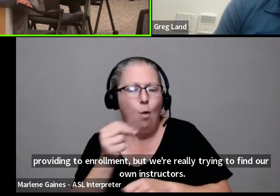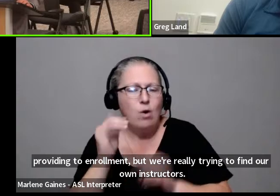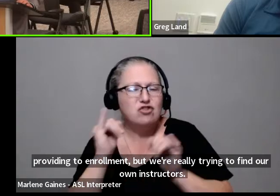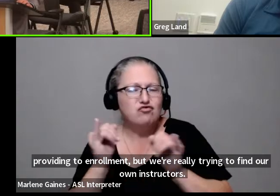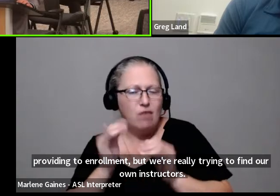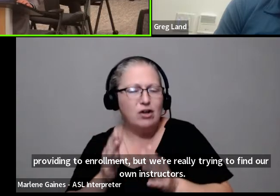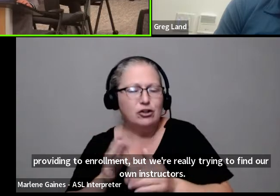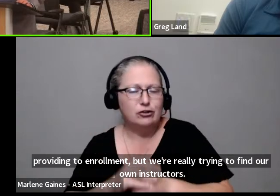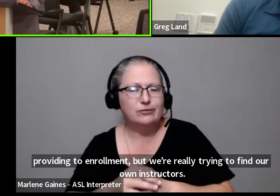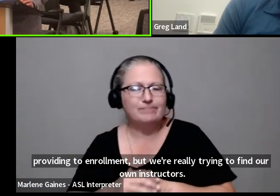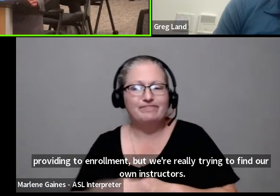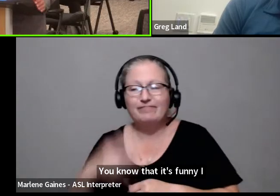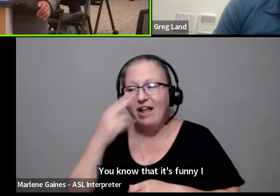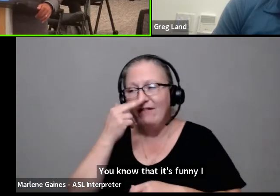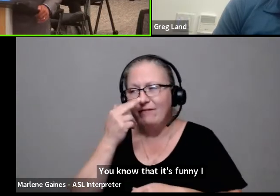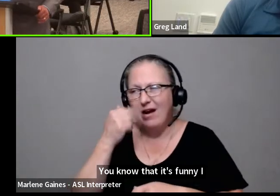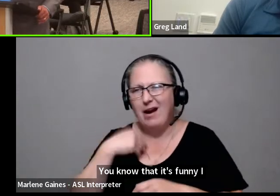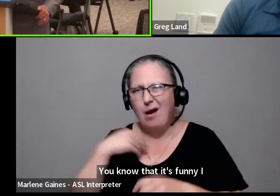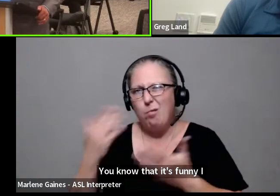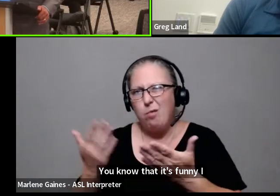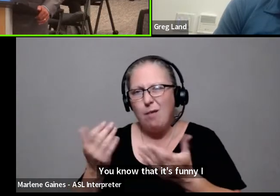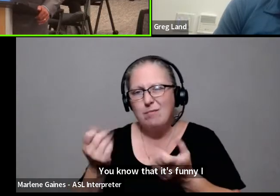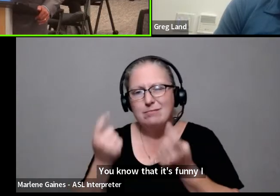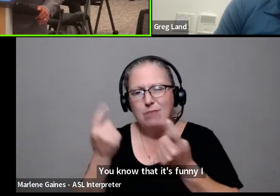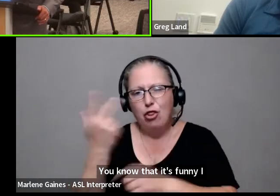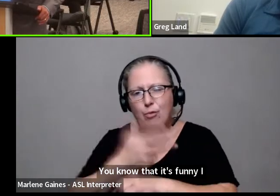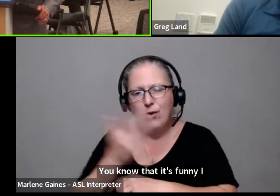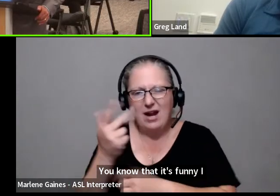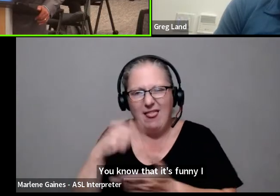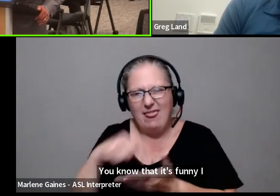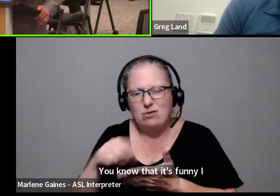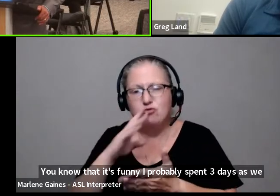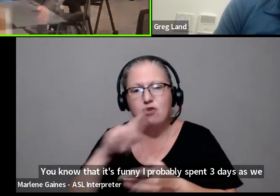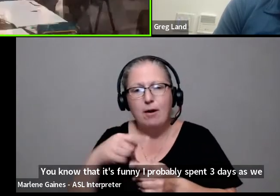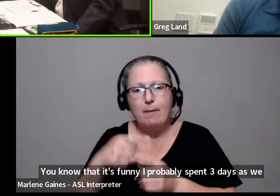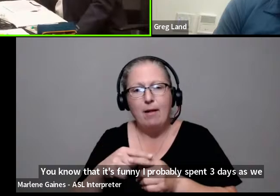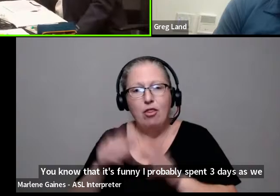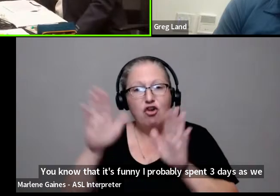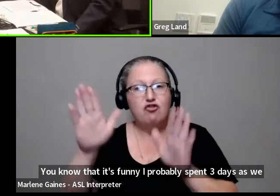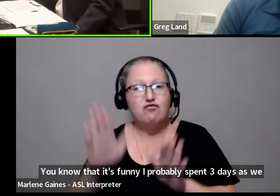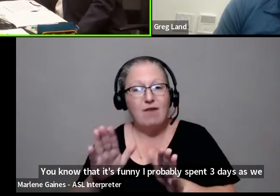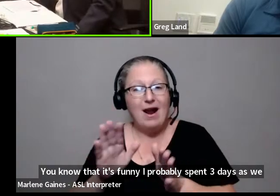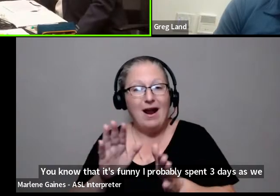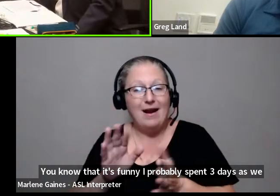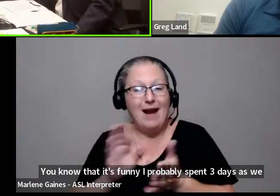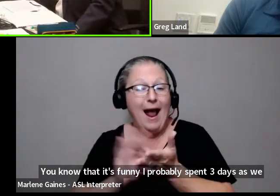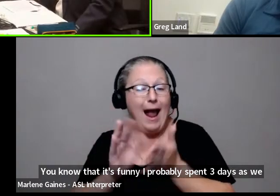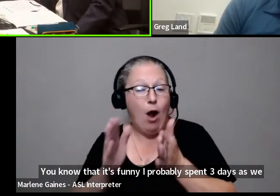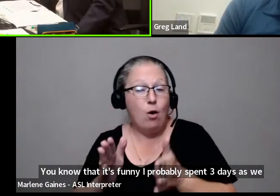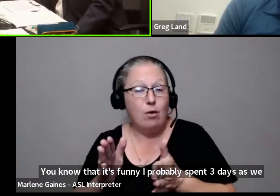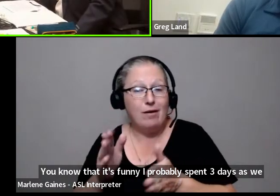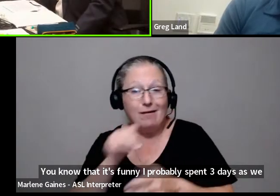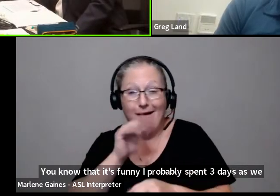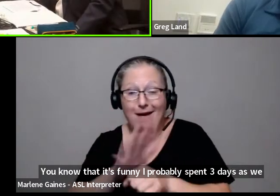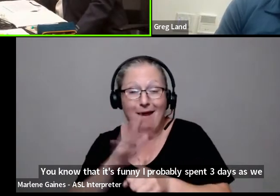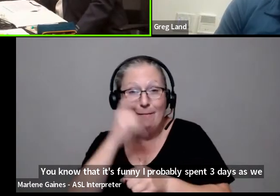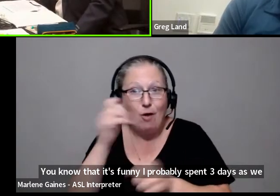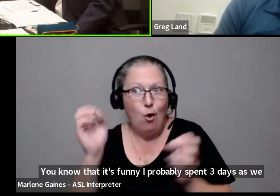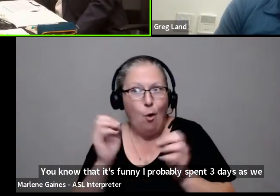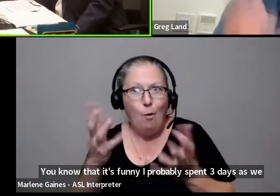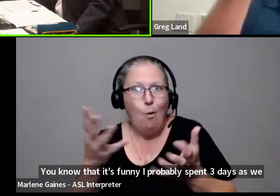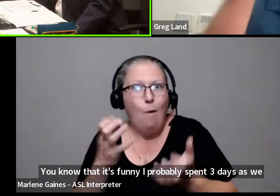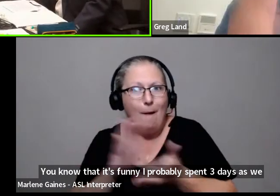It's funny. I probably spent 3 days this week talking about the great accounting shortage because nobody wants to be an accountant